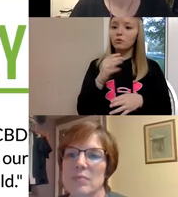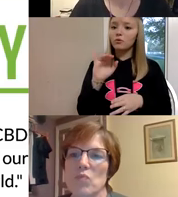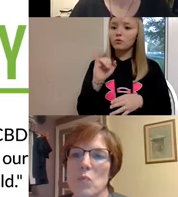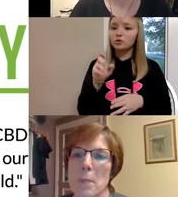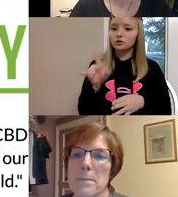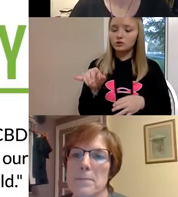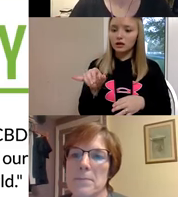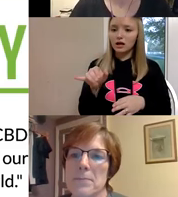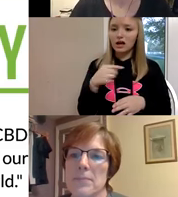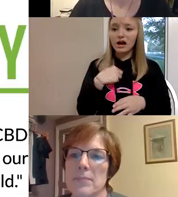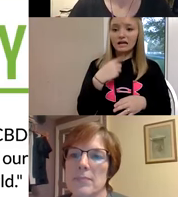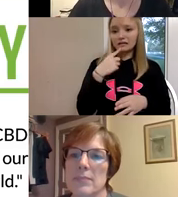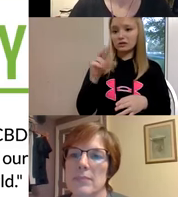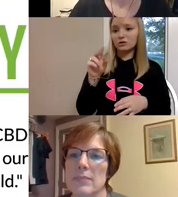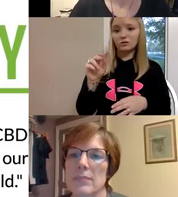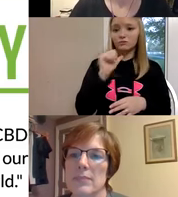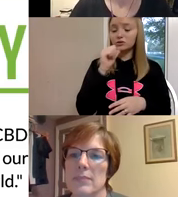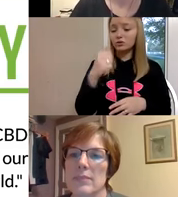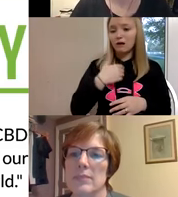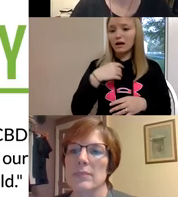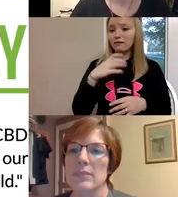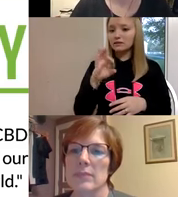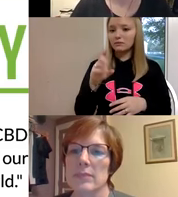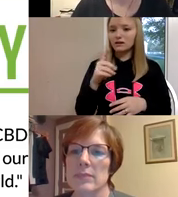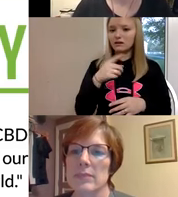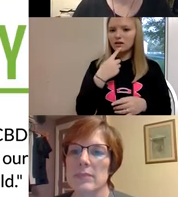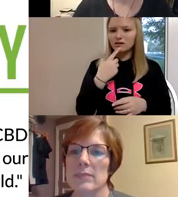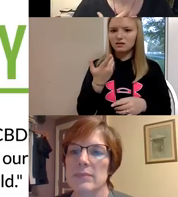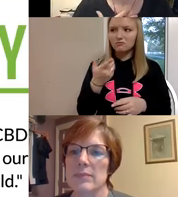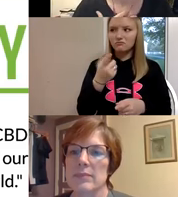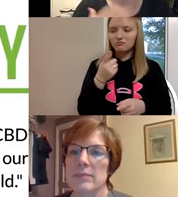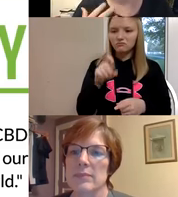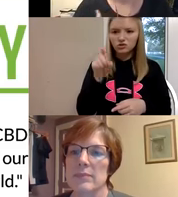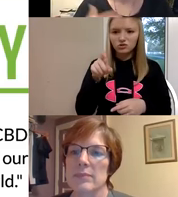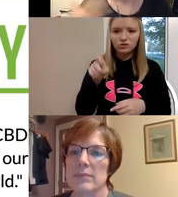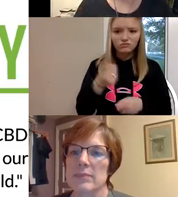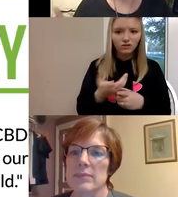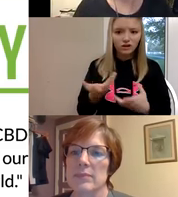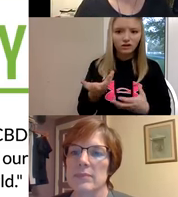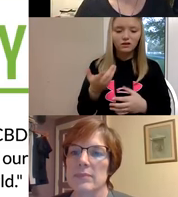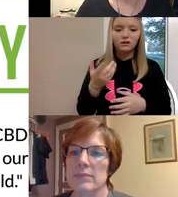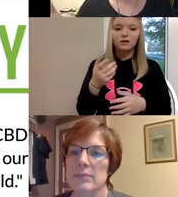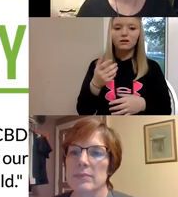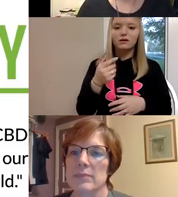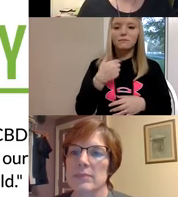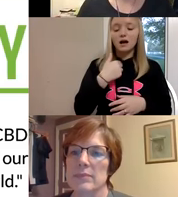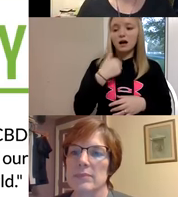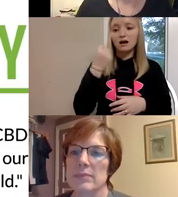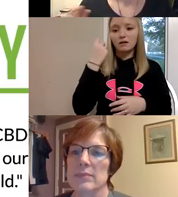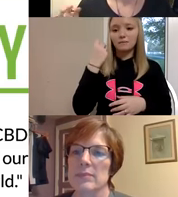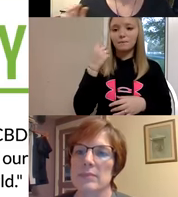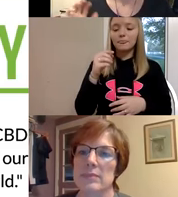say, no, we don't have CBD. And they would say, well, shouldn't you? But in my mind, I have such complete trust in Young